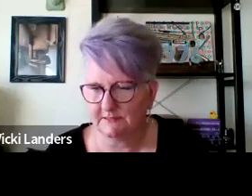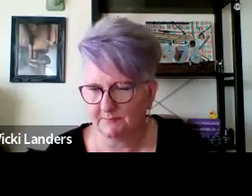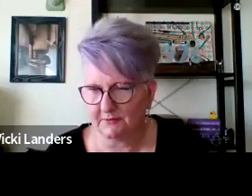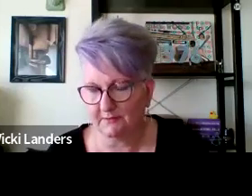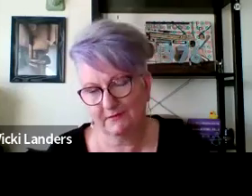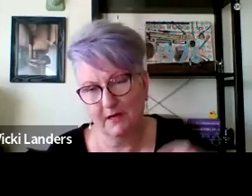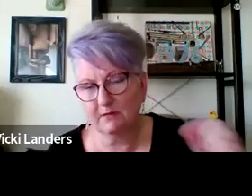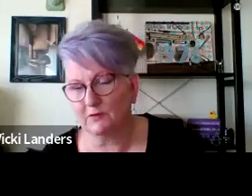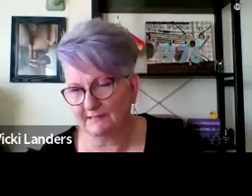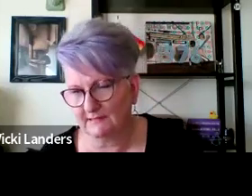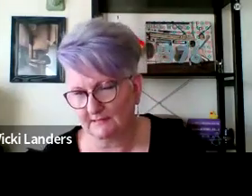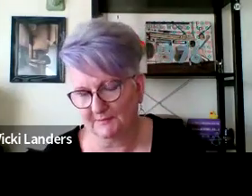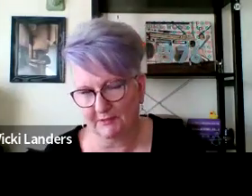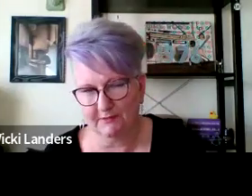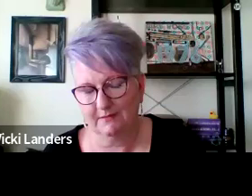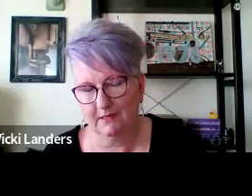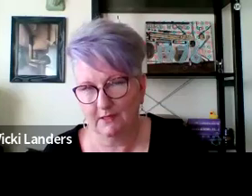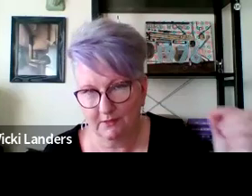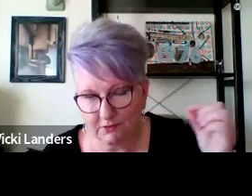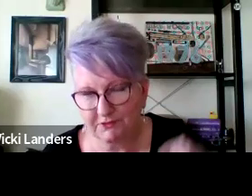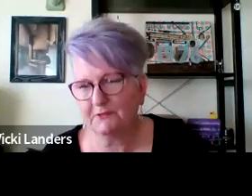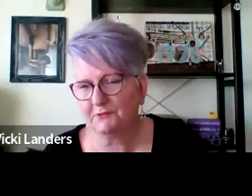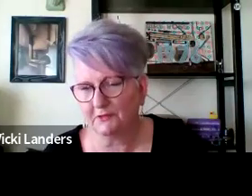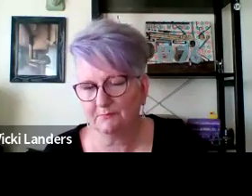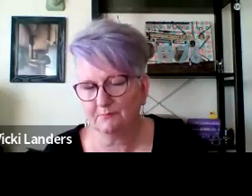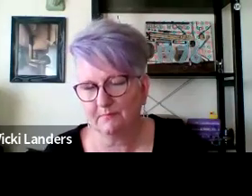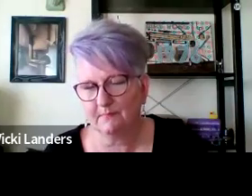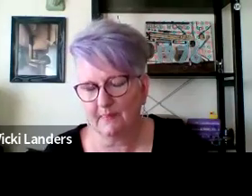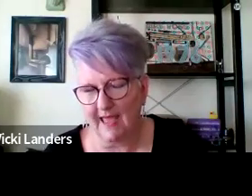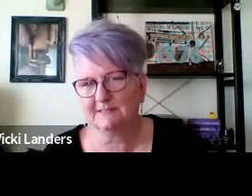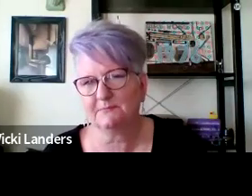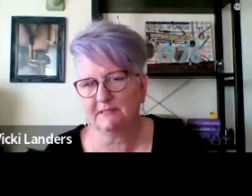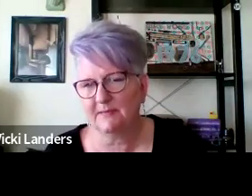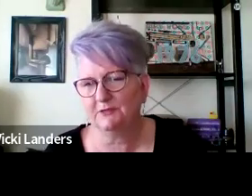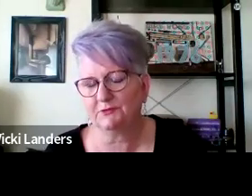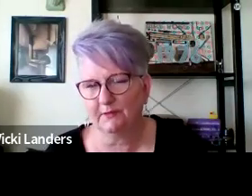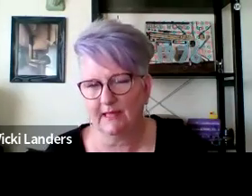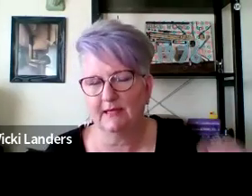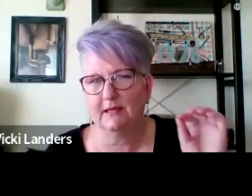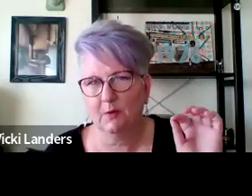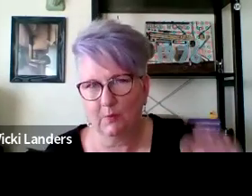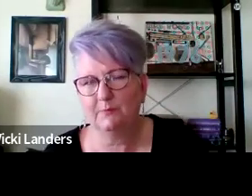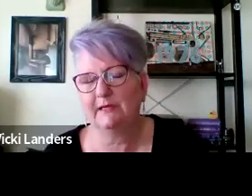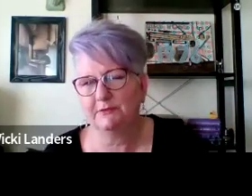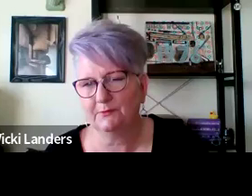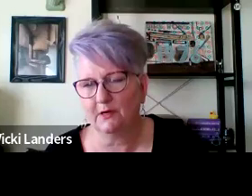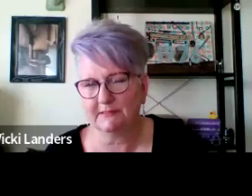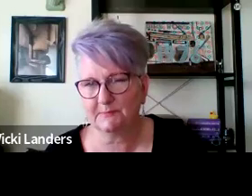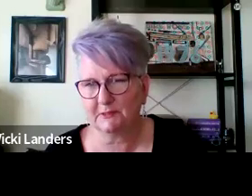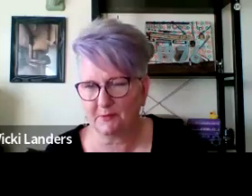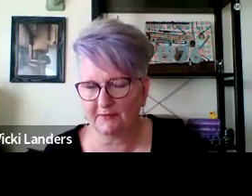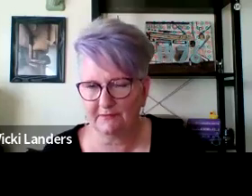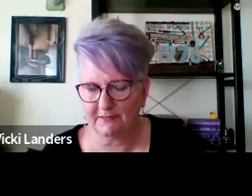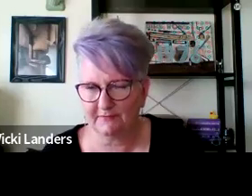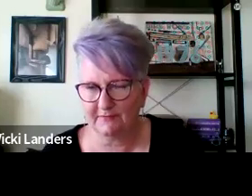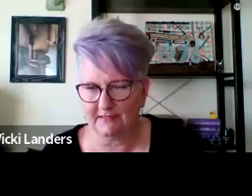voices get to be heard, young voices get to be heard. Yoshiko Dart asked me to make sure that when we do our